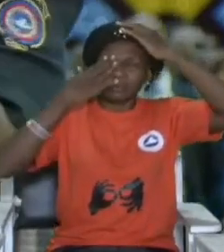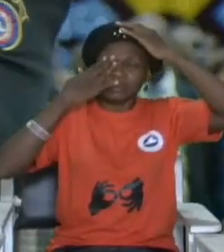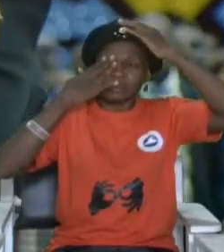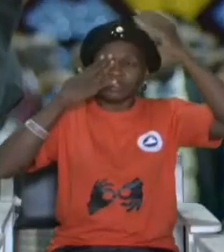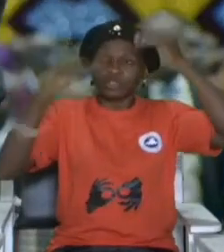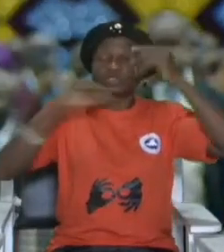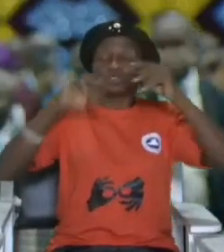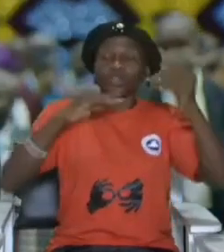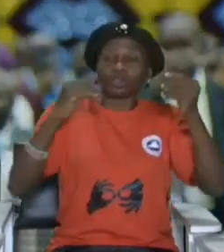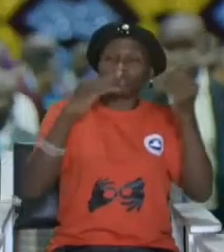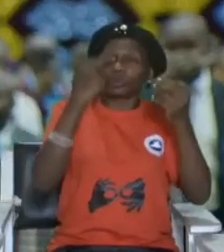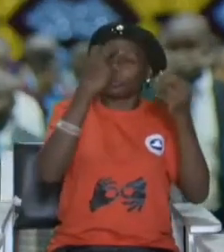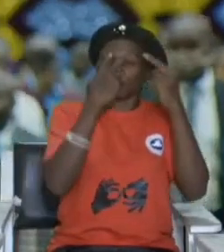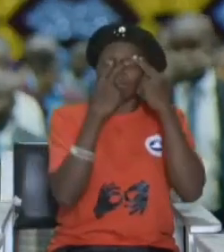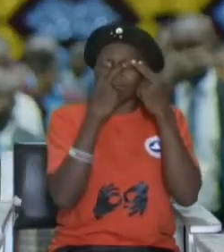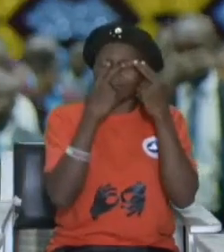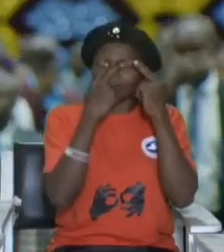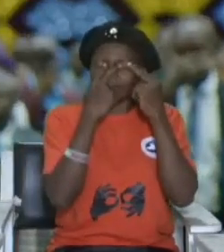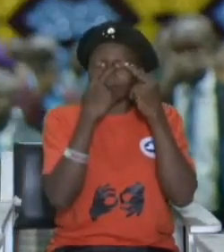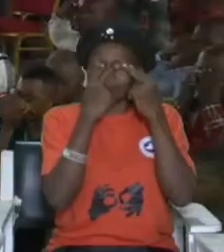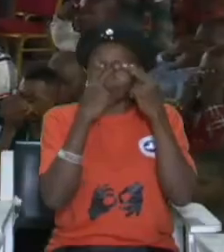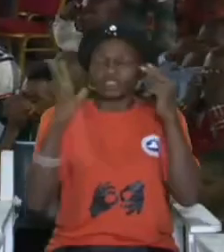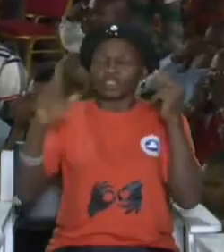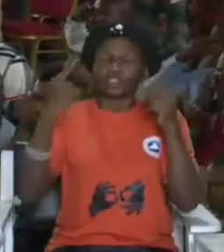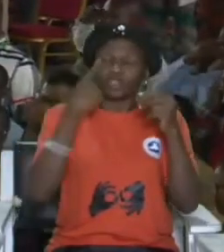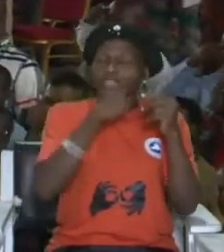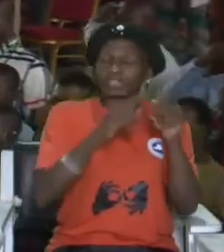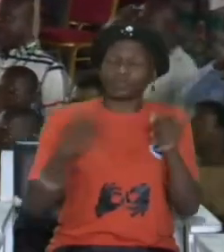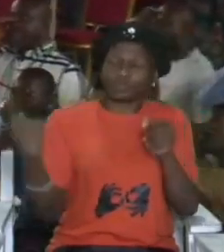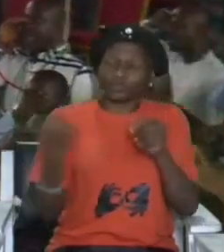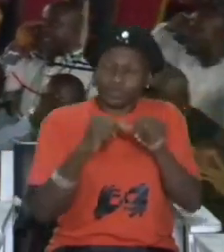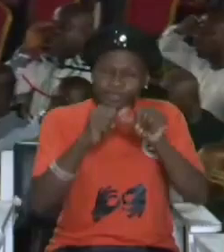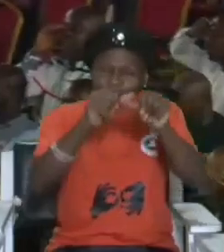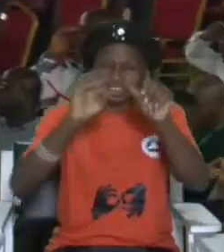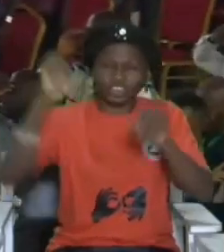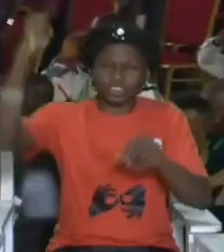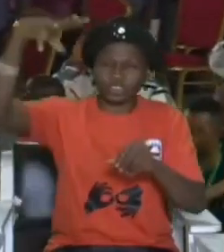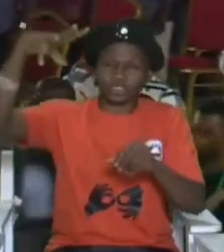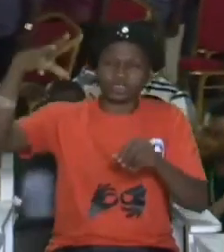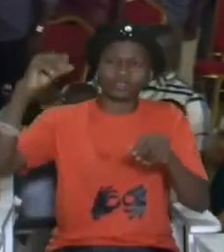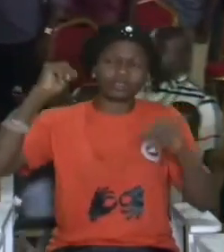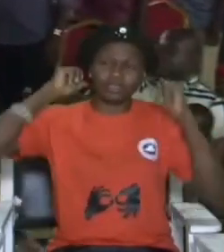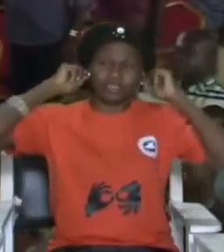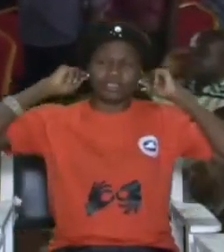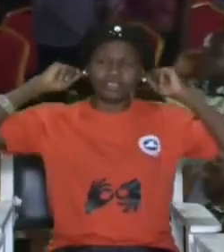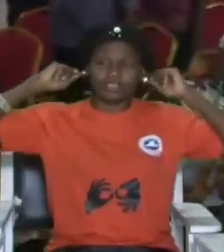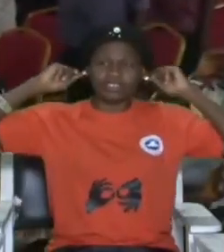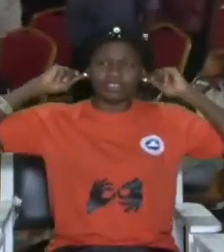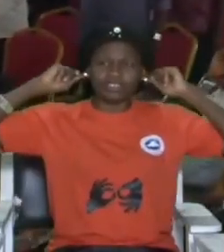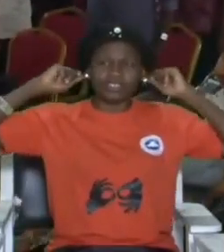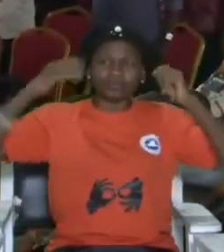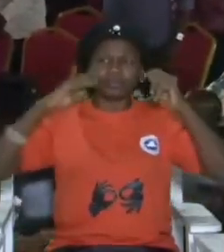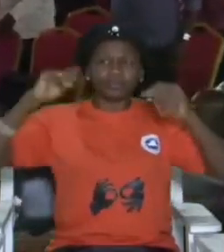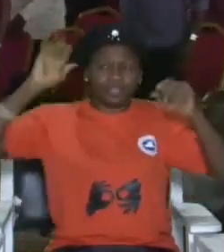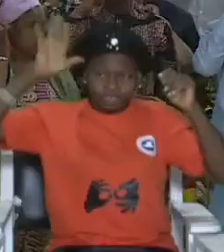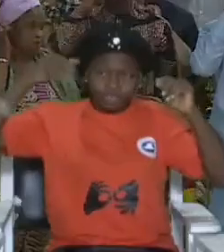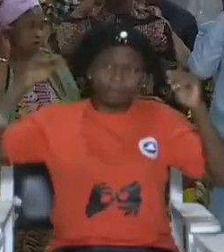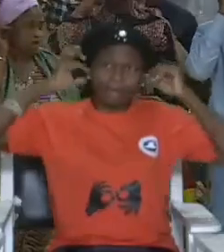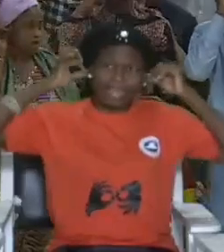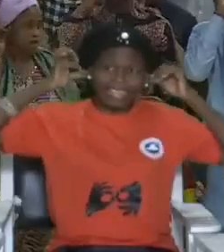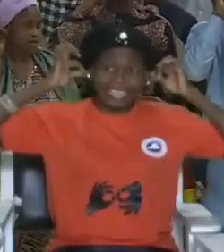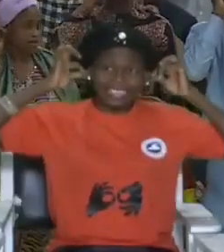go dim. Your light would forever shine. Pull your hairs in case you are the stubborn kind. Say, my